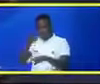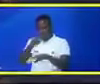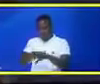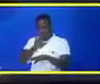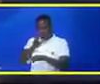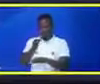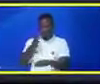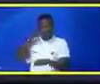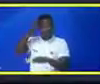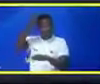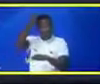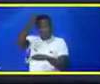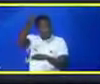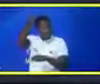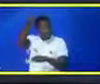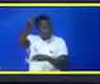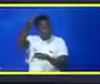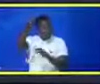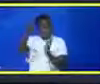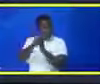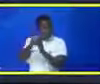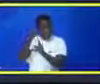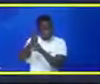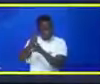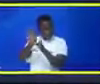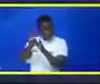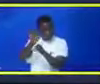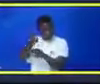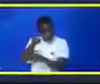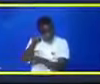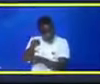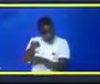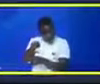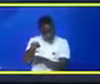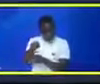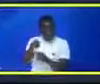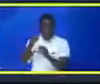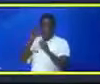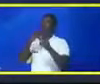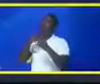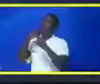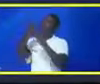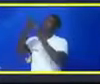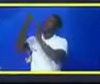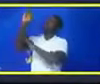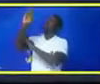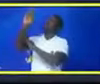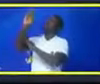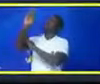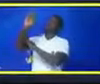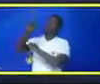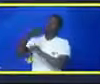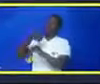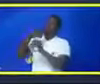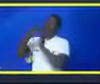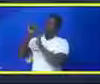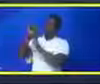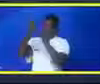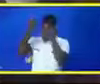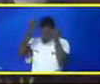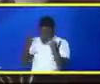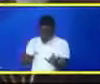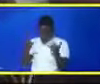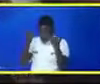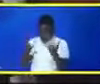destiny, provided it is called a door, I cry to the God of my covenant, and this moment